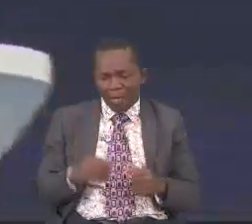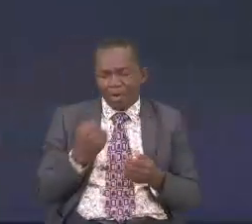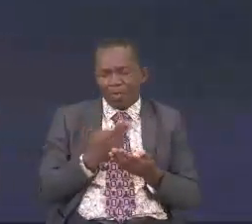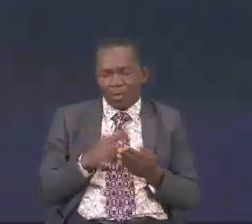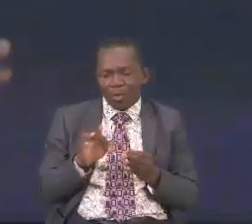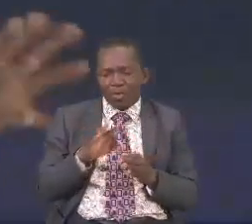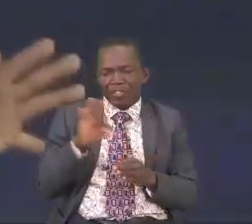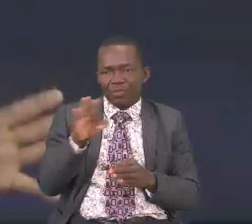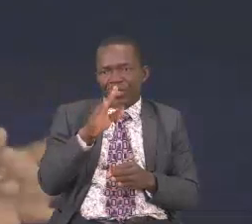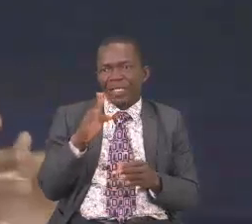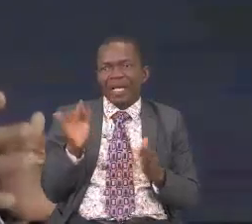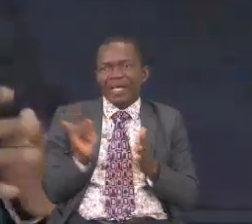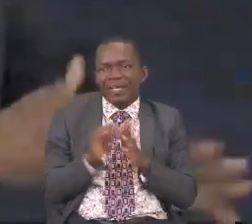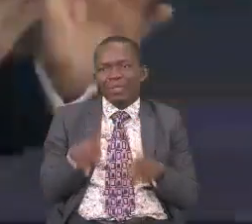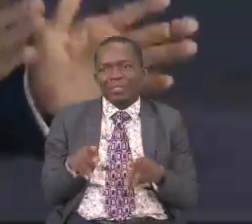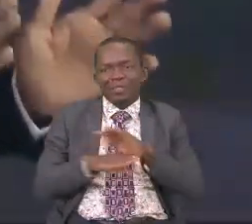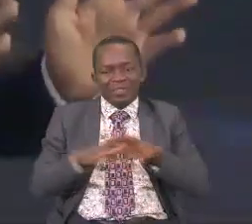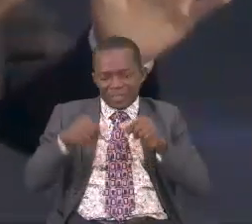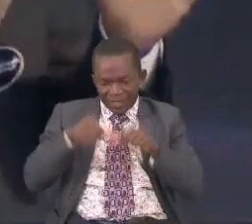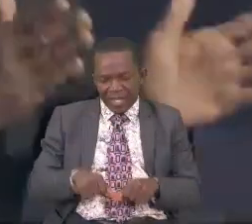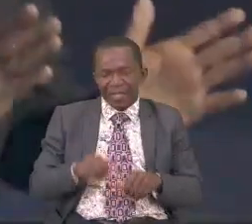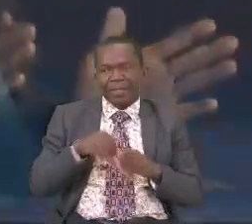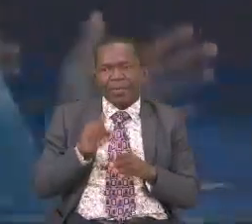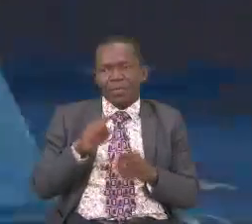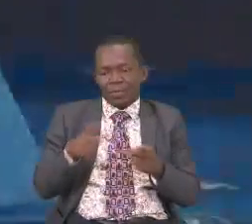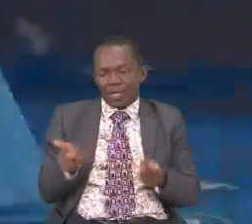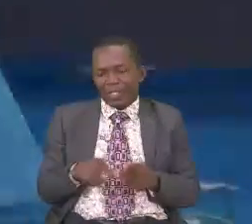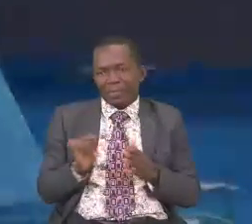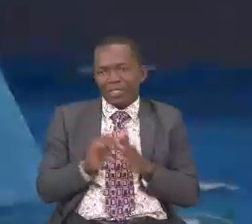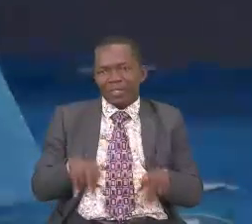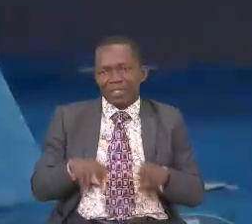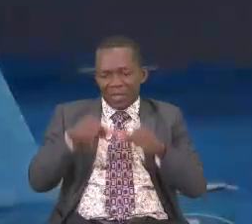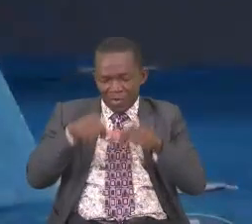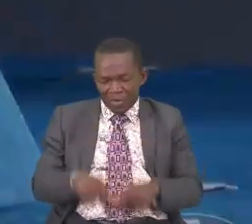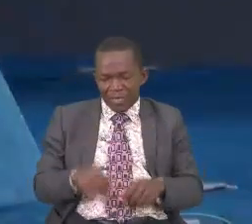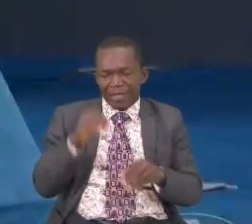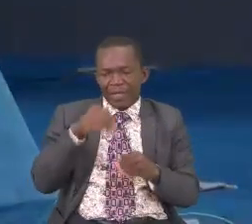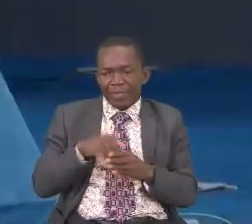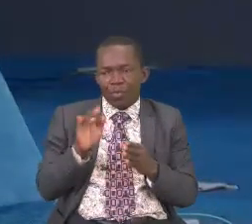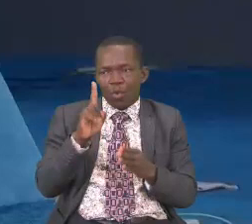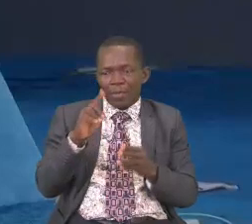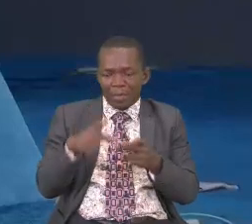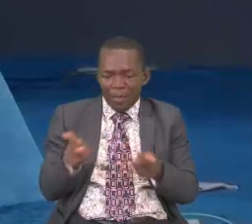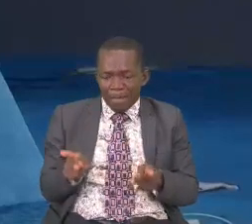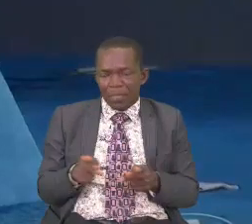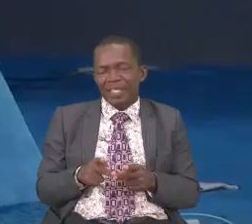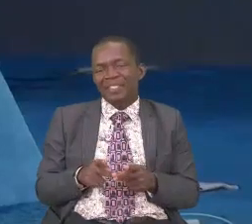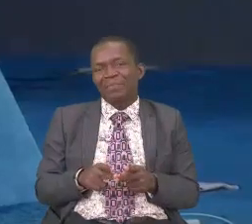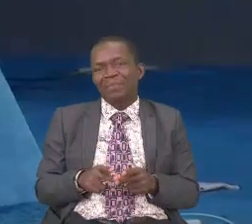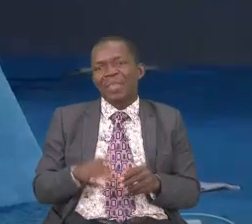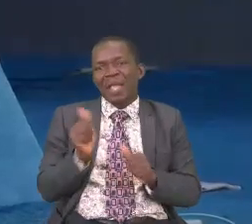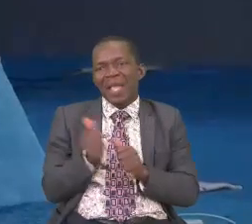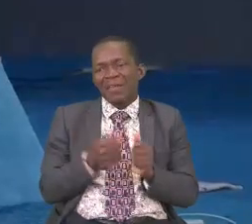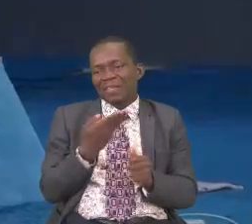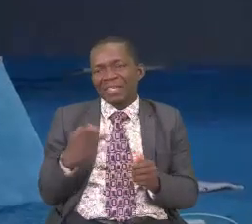we are not static we're not stagnant we're not remaining in one place everything